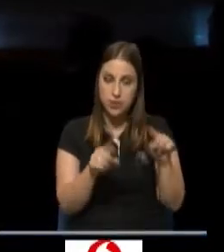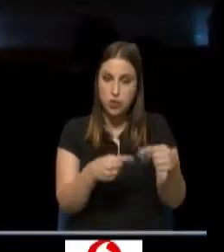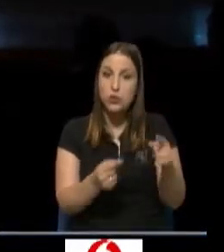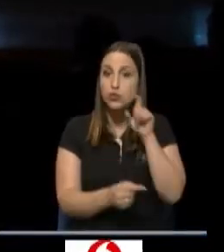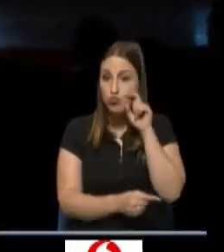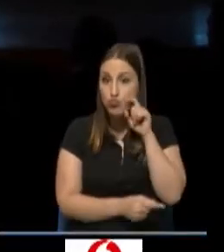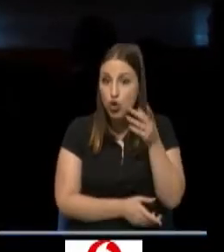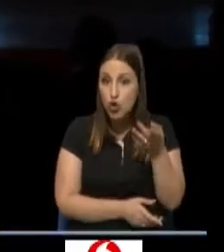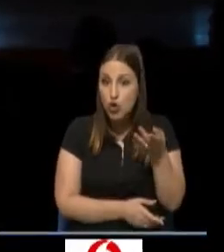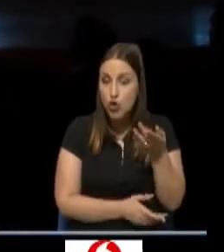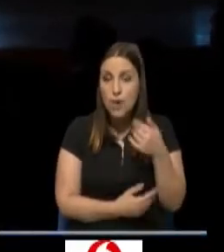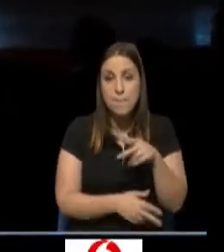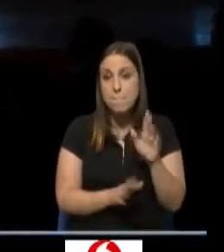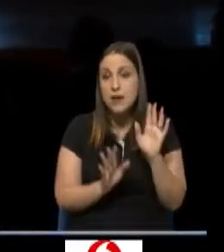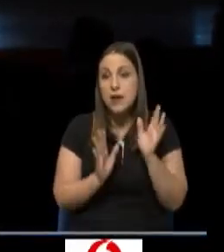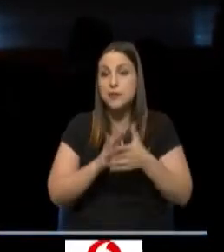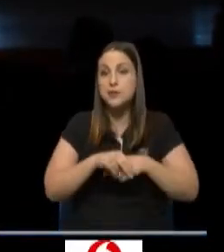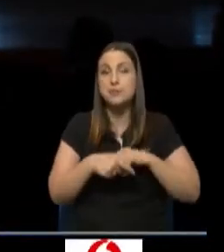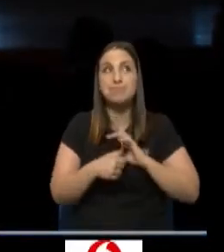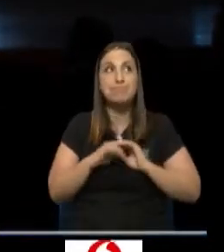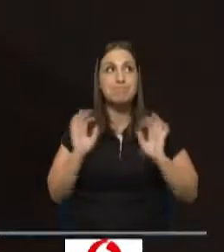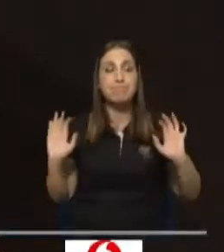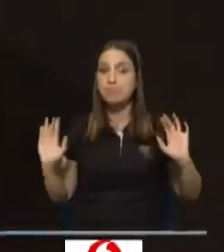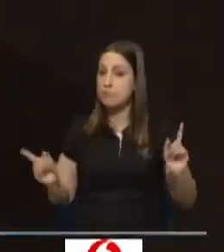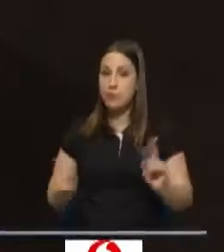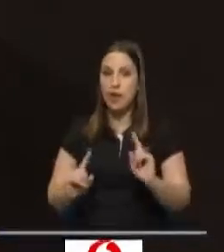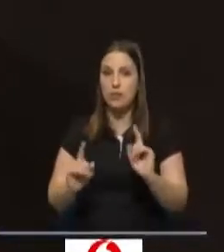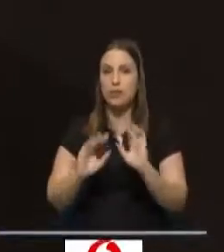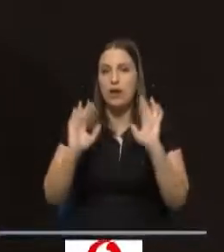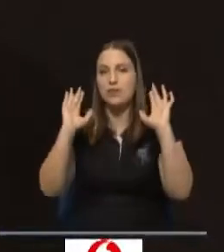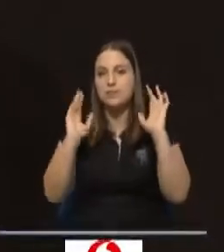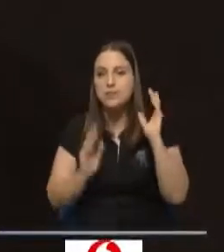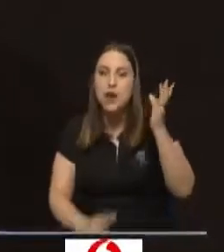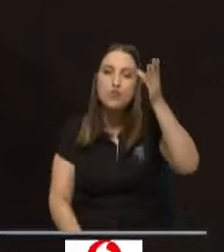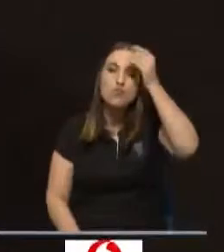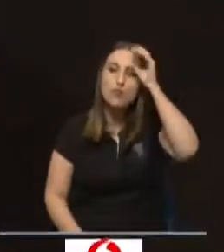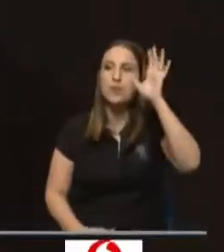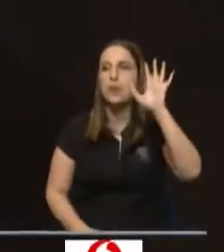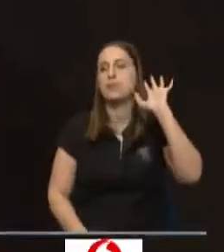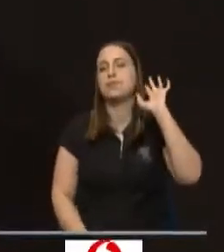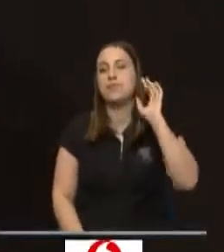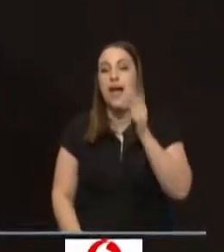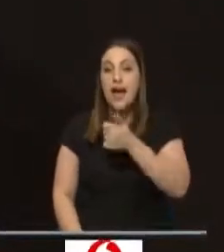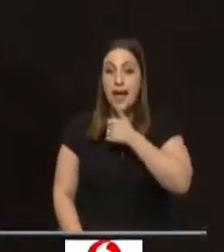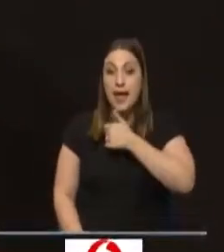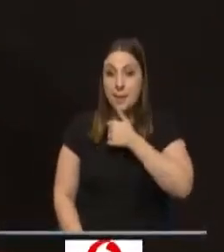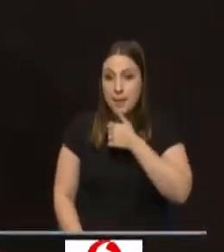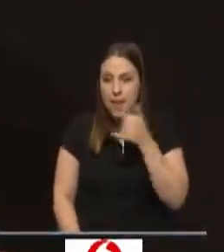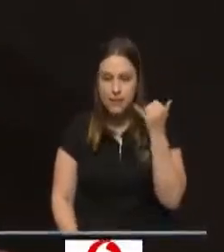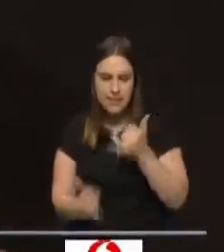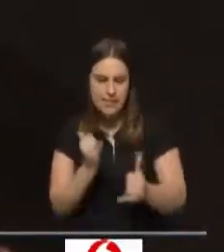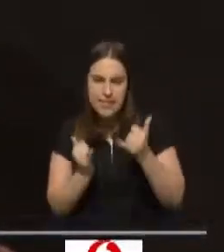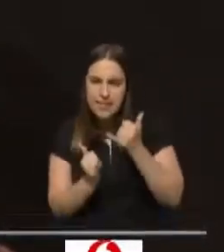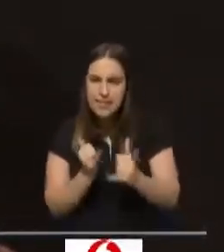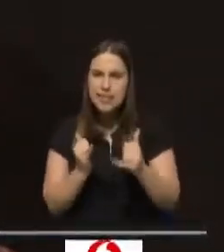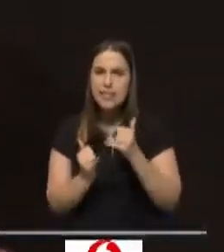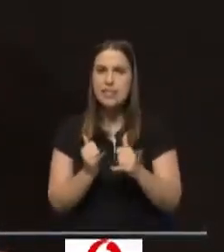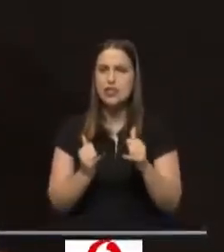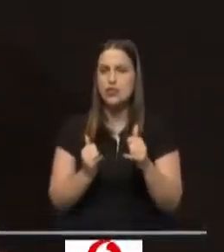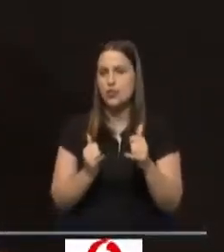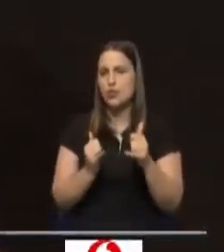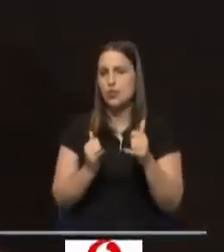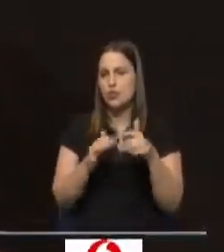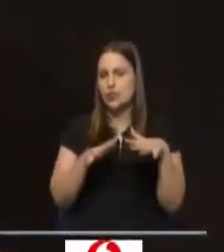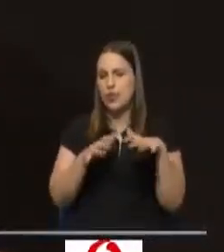for the other operators. They protected themselves with a lesson. The threat, the